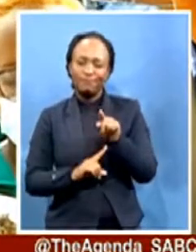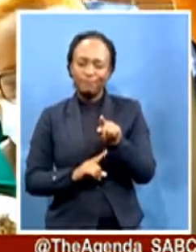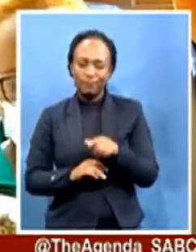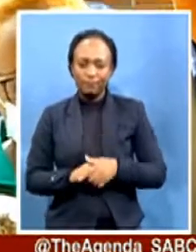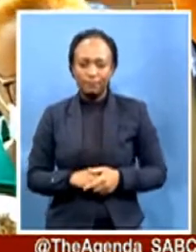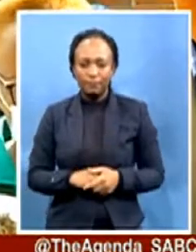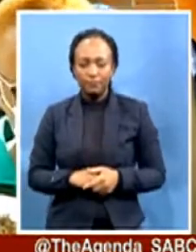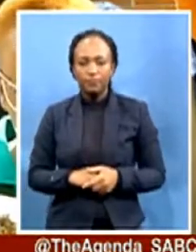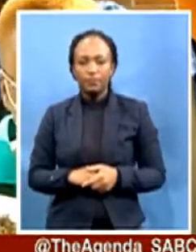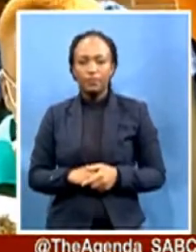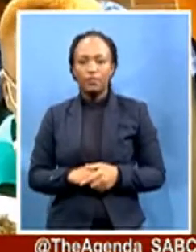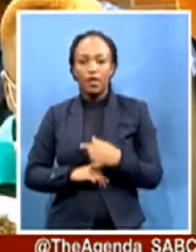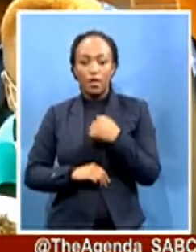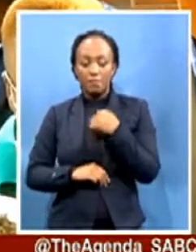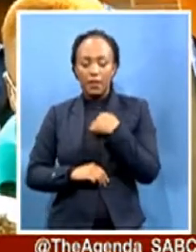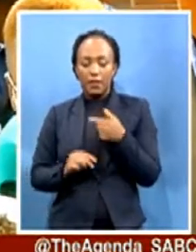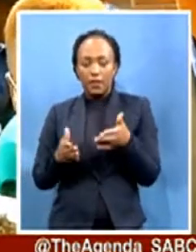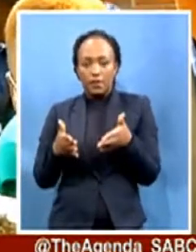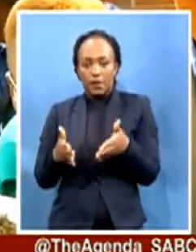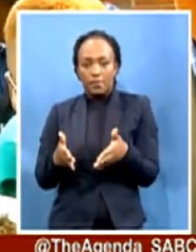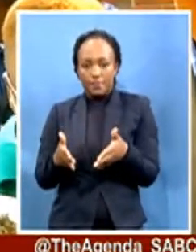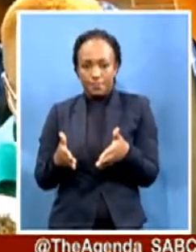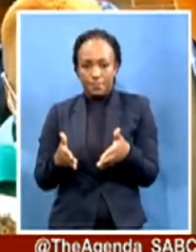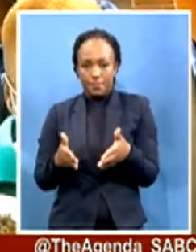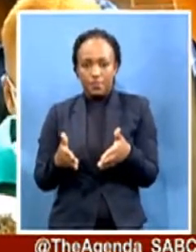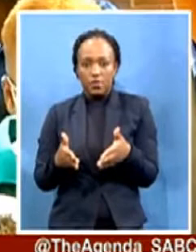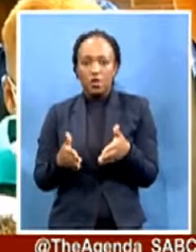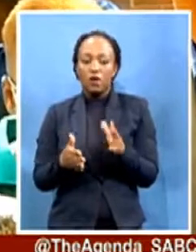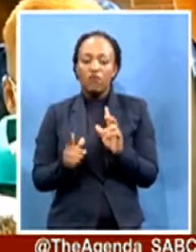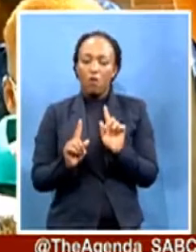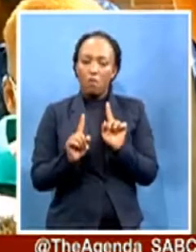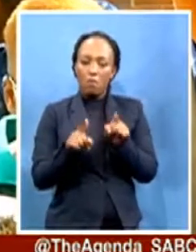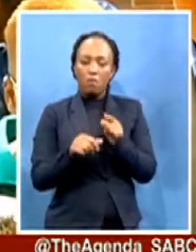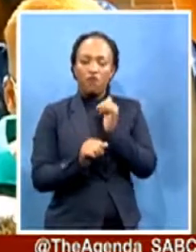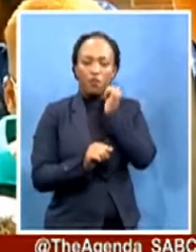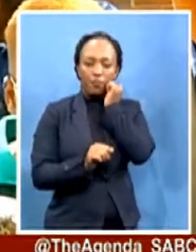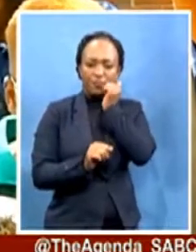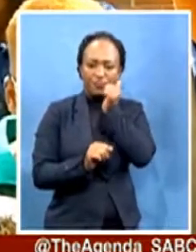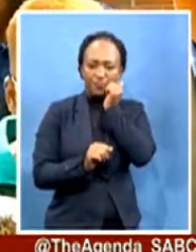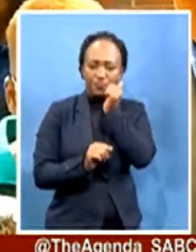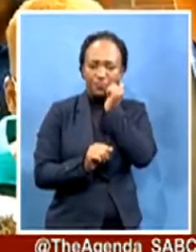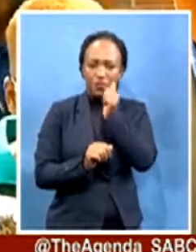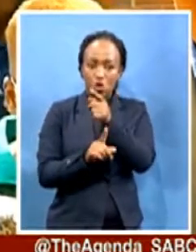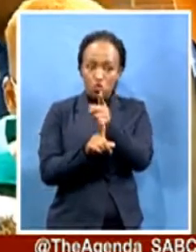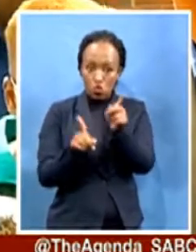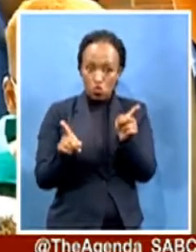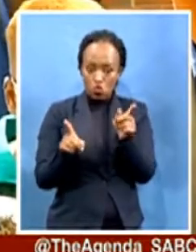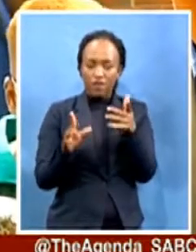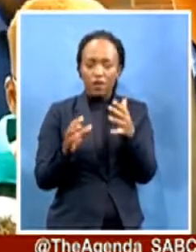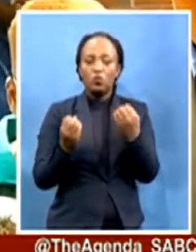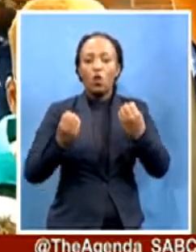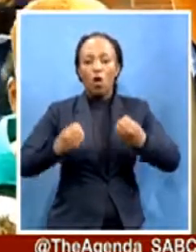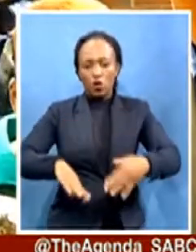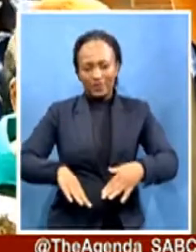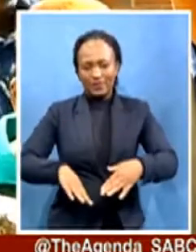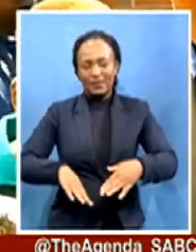convey my condolences to you who have lost the patients in this very tragic way. I also